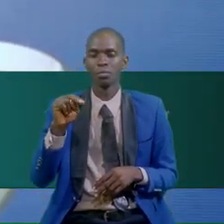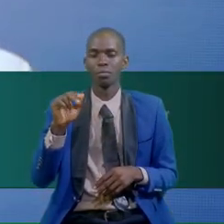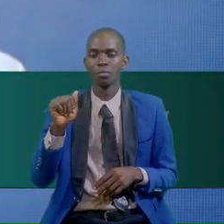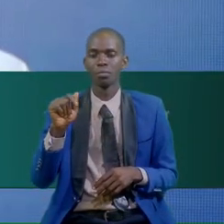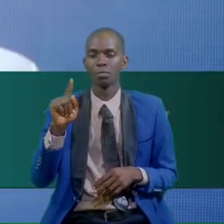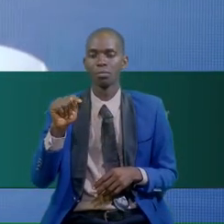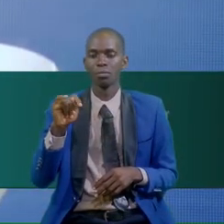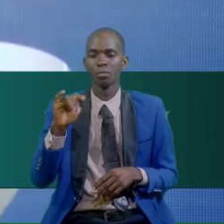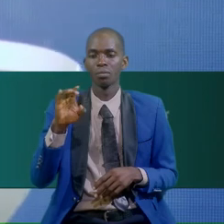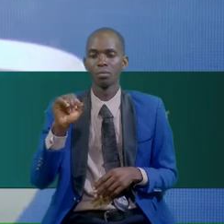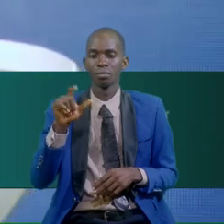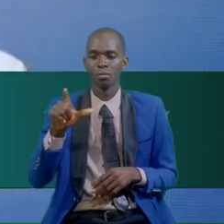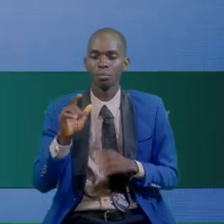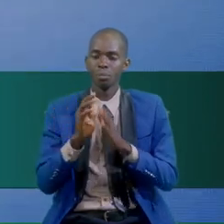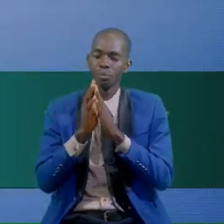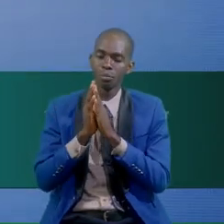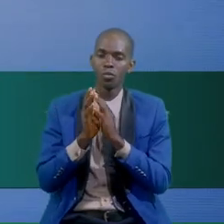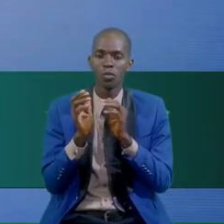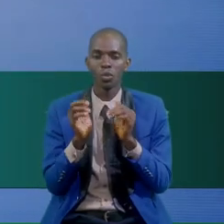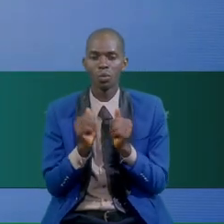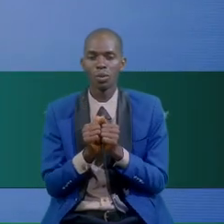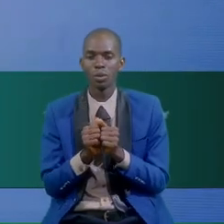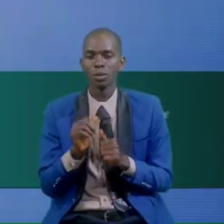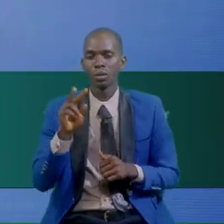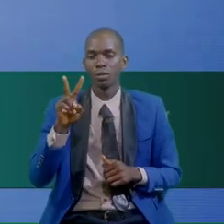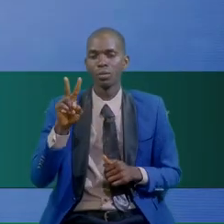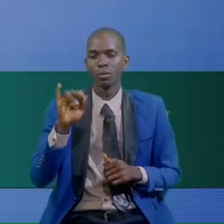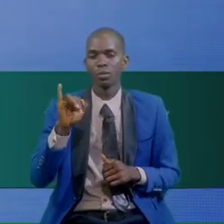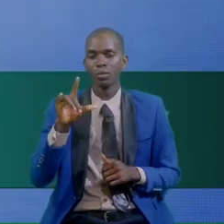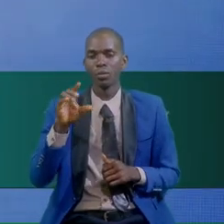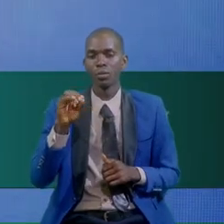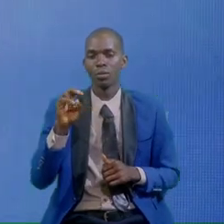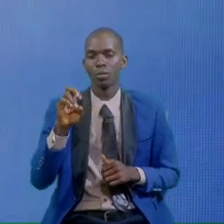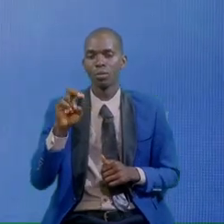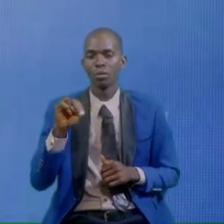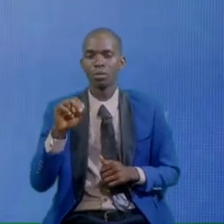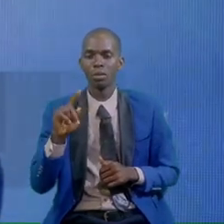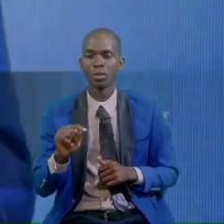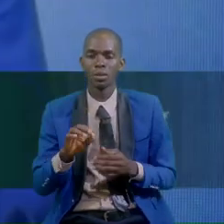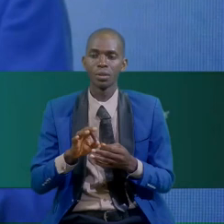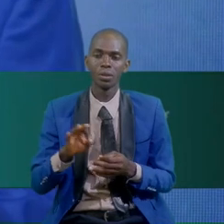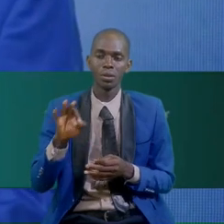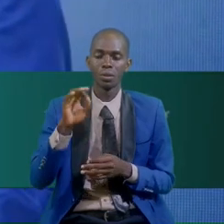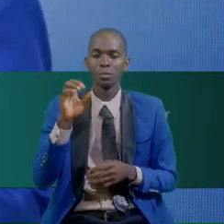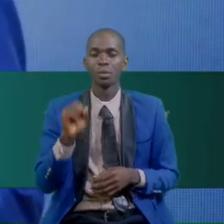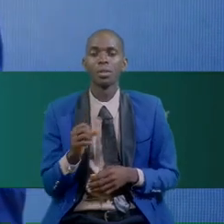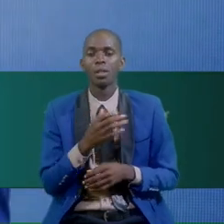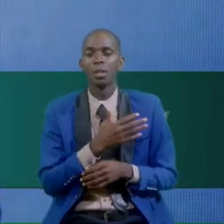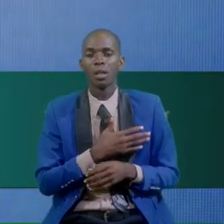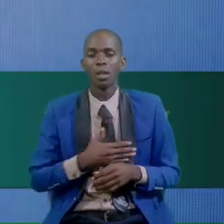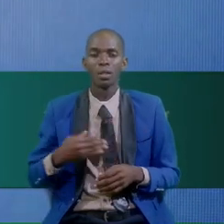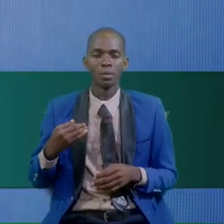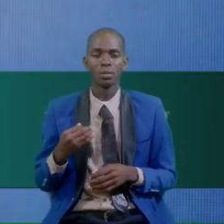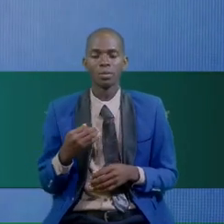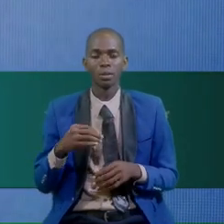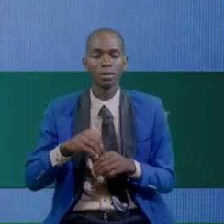violent spirits. We're looking at 1 Kings chapter 18, verse 25. And Elijah said